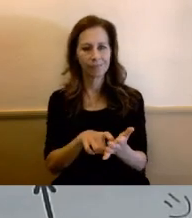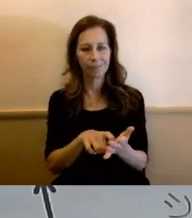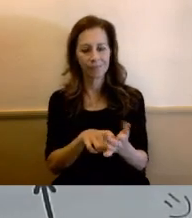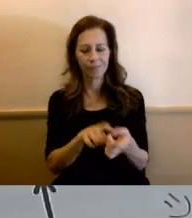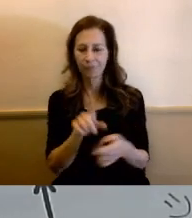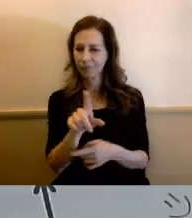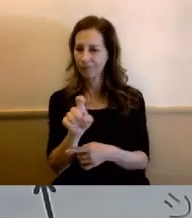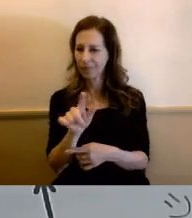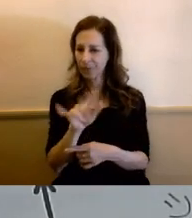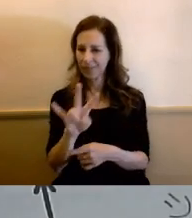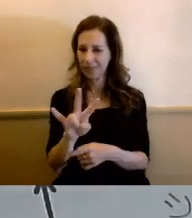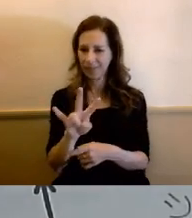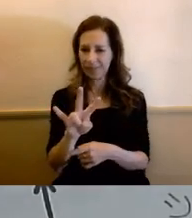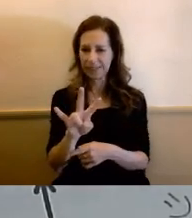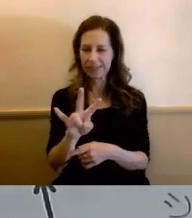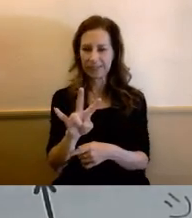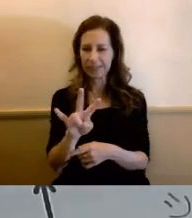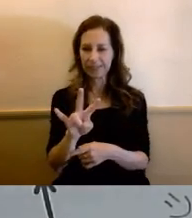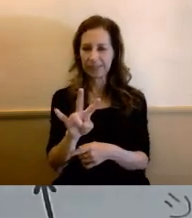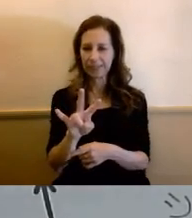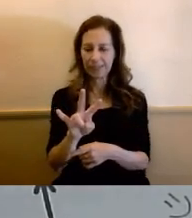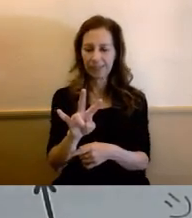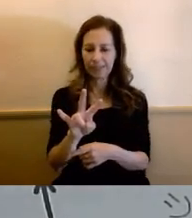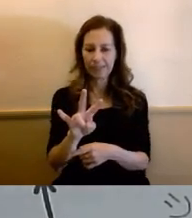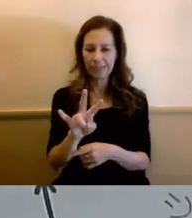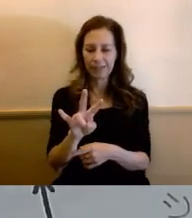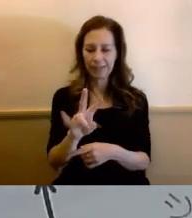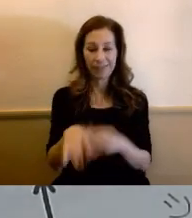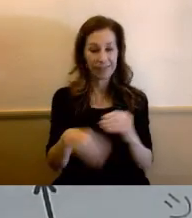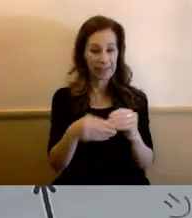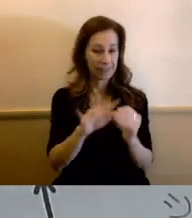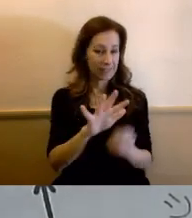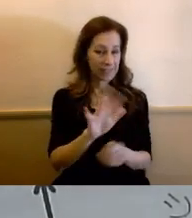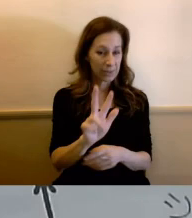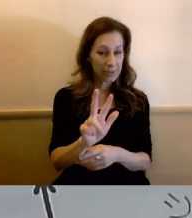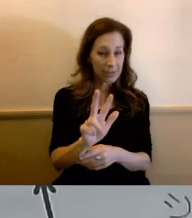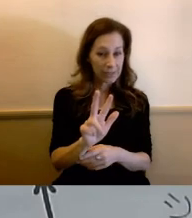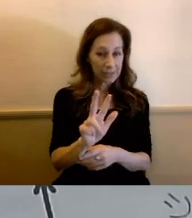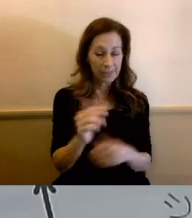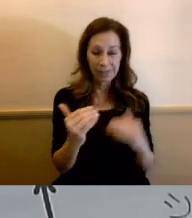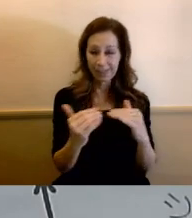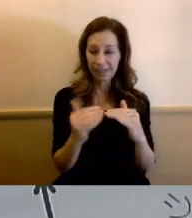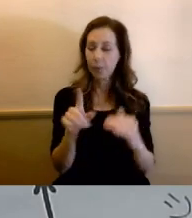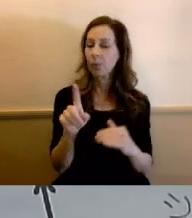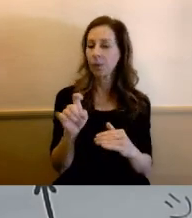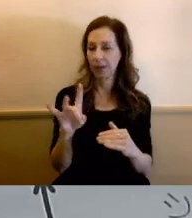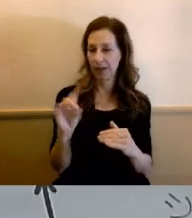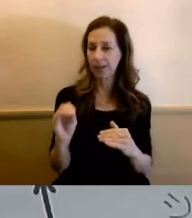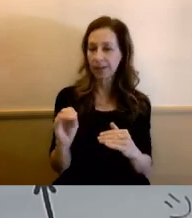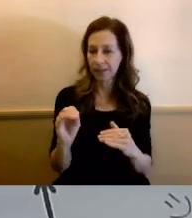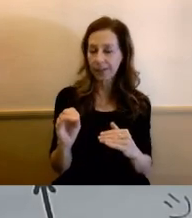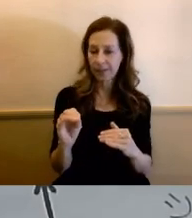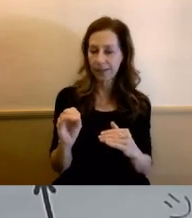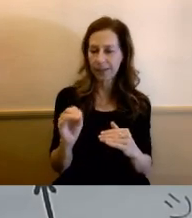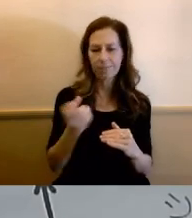127 plus 53, that equals my 180. It makes